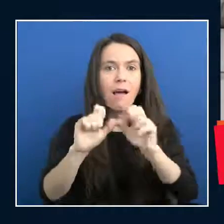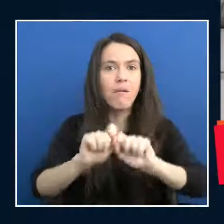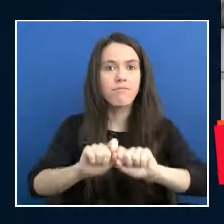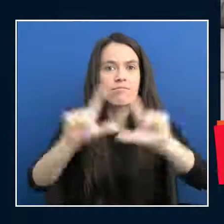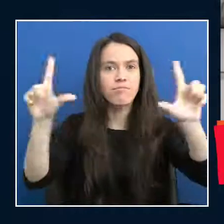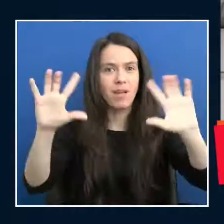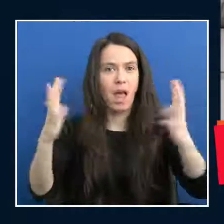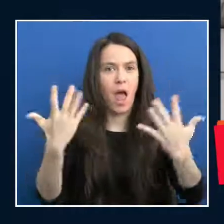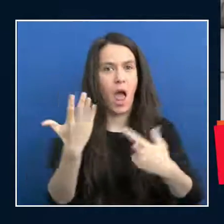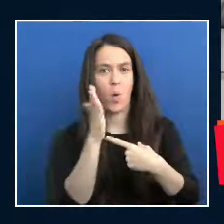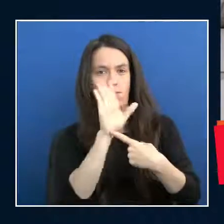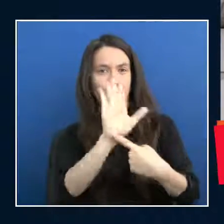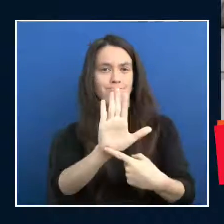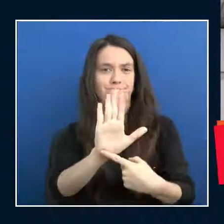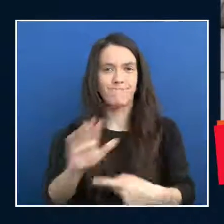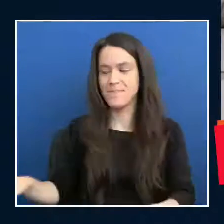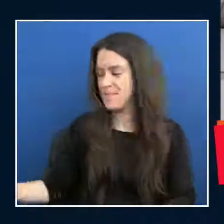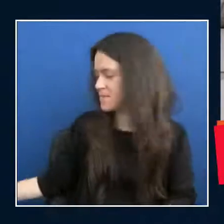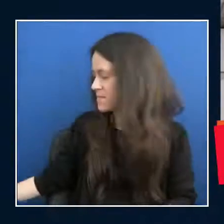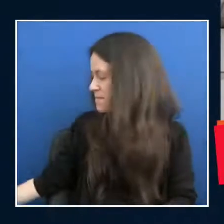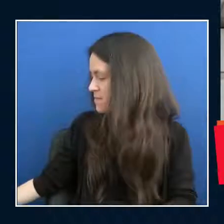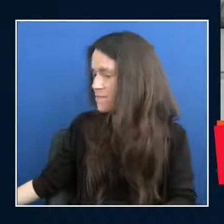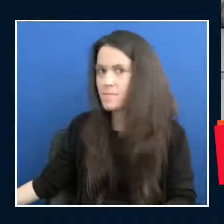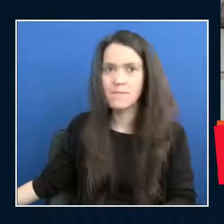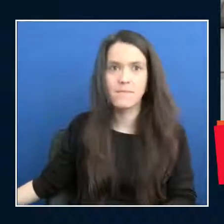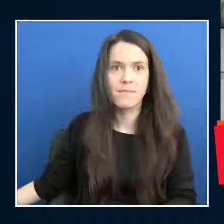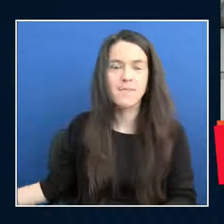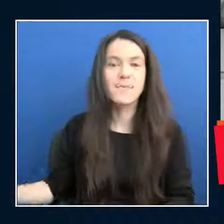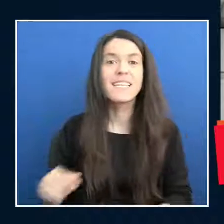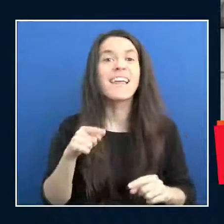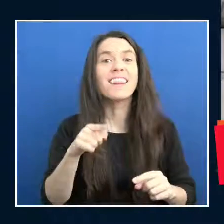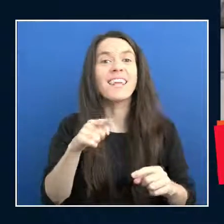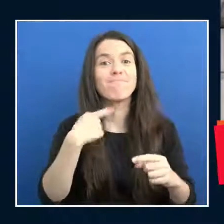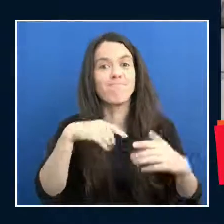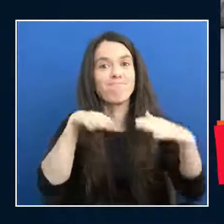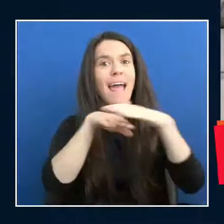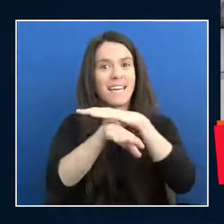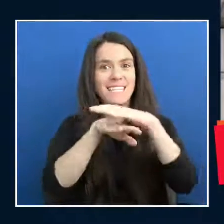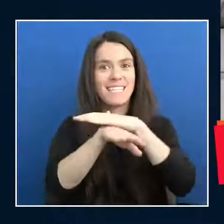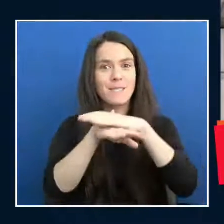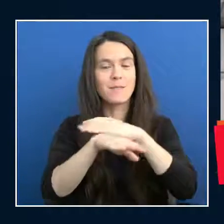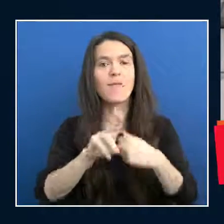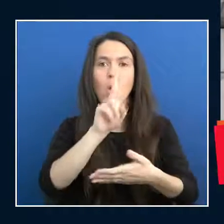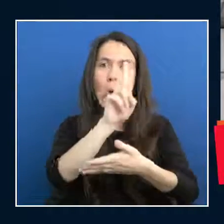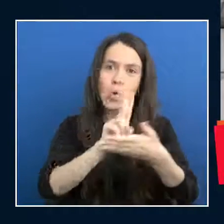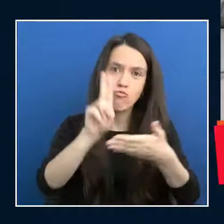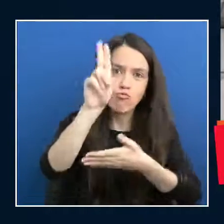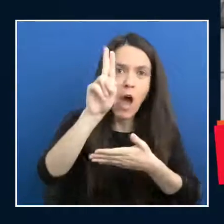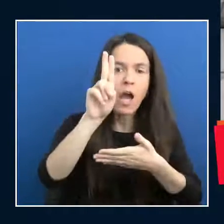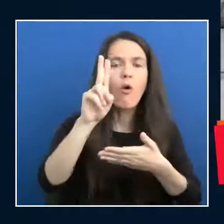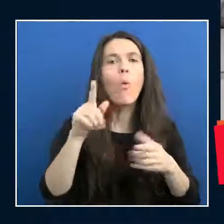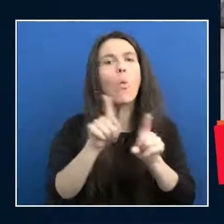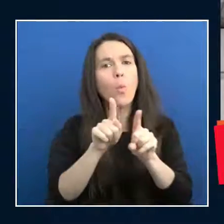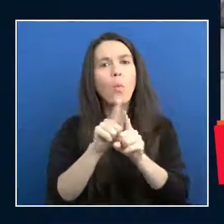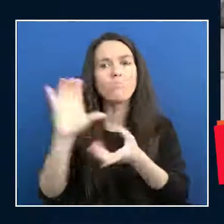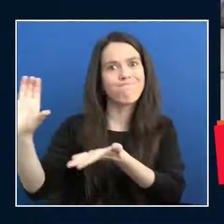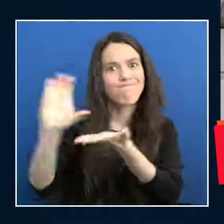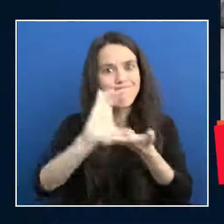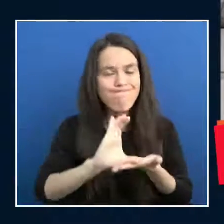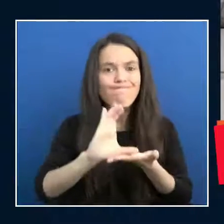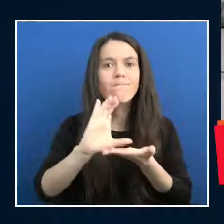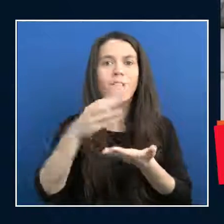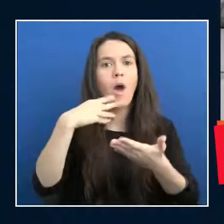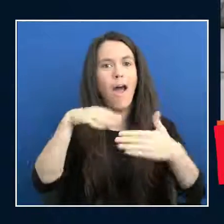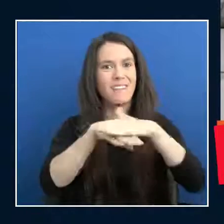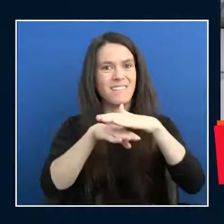virtual.duke.nl. This series is made accessible with the help from both Microsoft and Umbraco and their commitment to accessibility. So thank you both very much